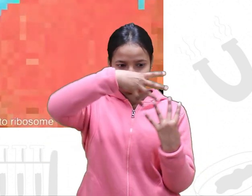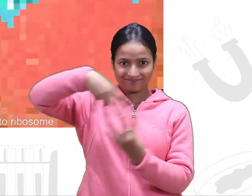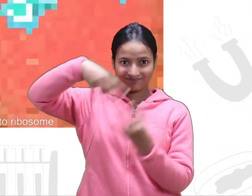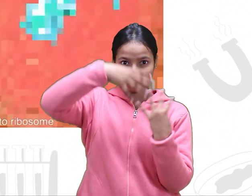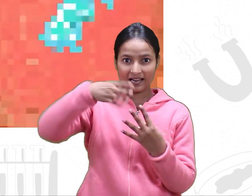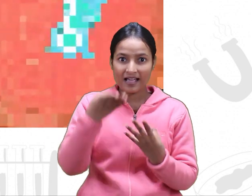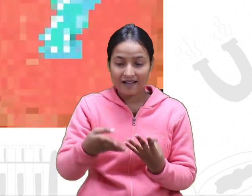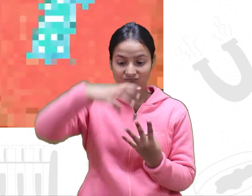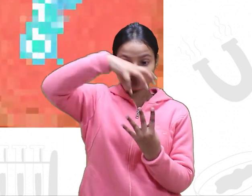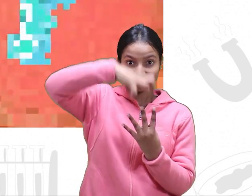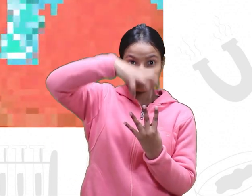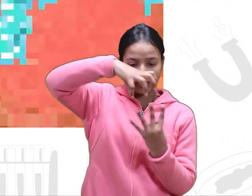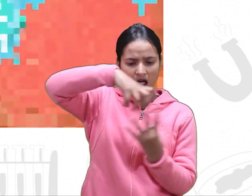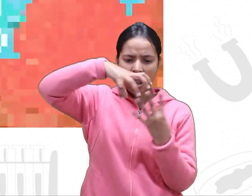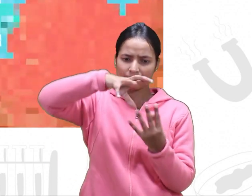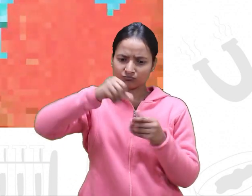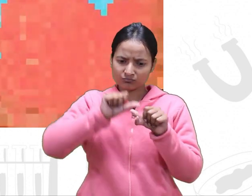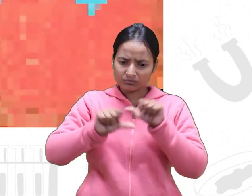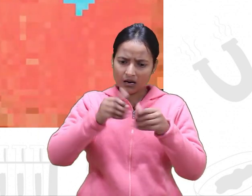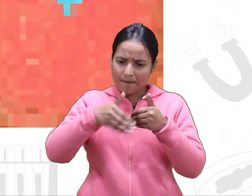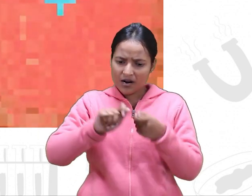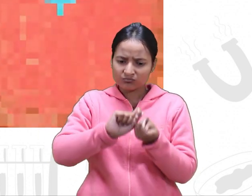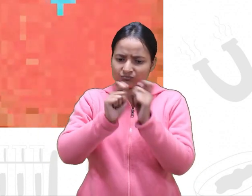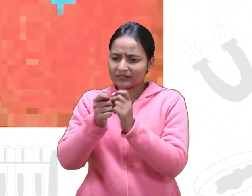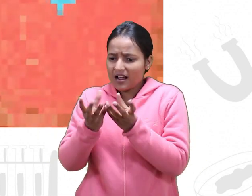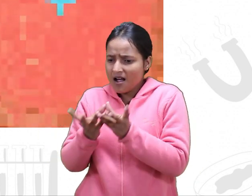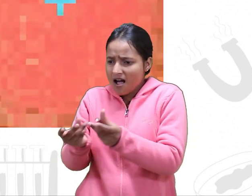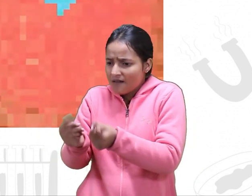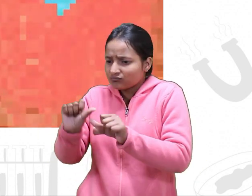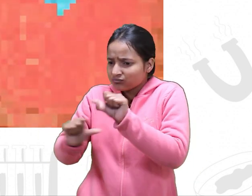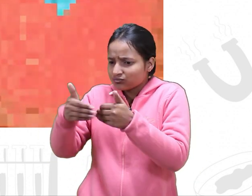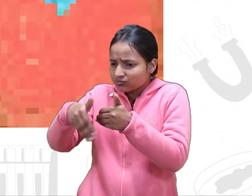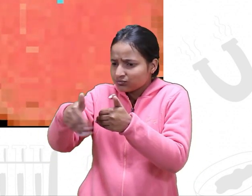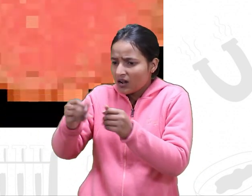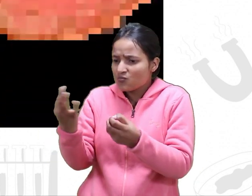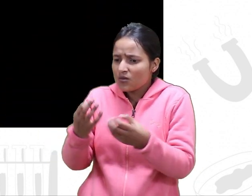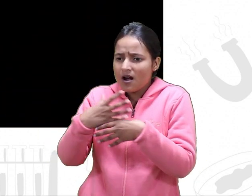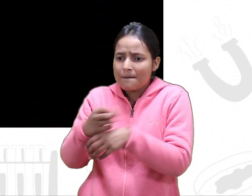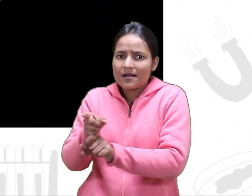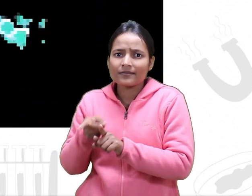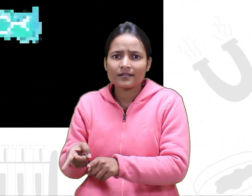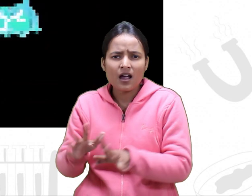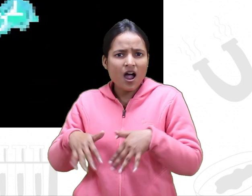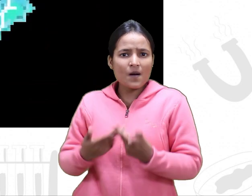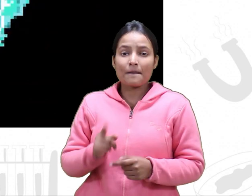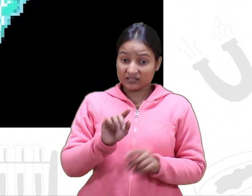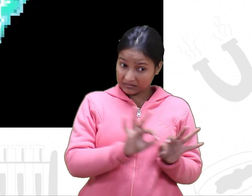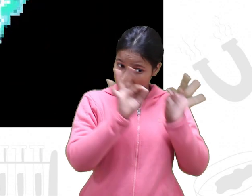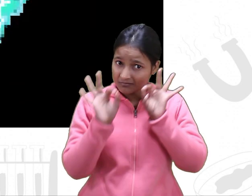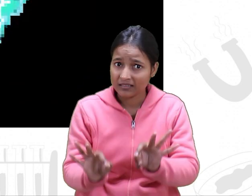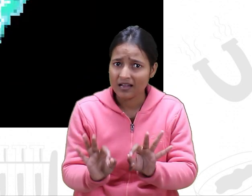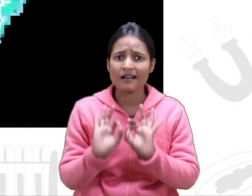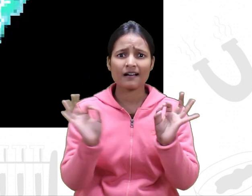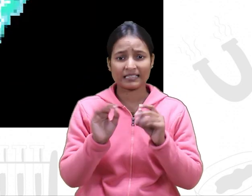to ribosome, where there are other tRNA's amino acid complexes together to form a protein. But this is not